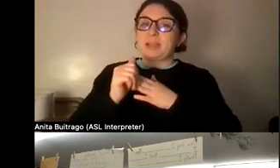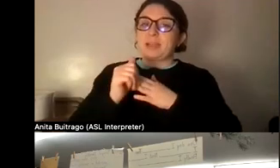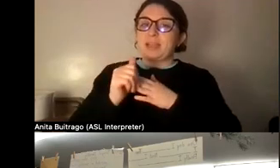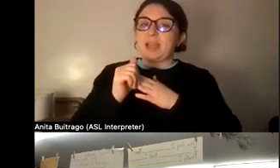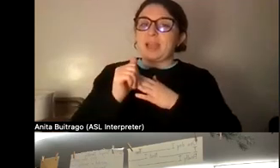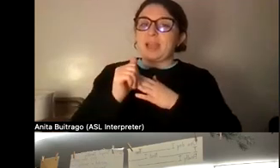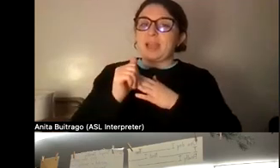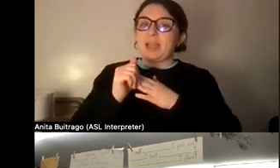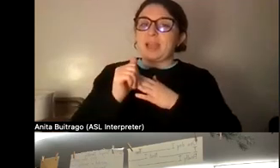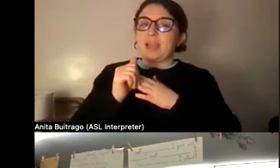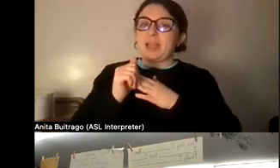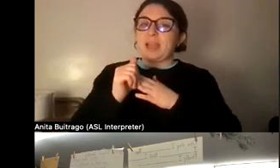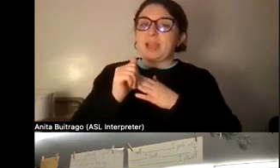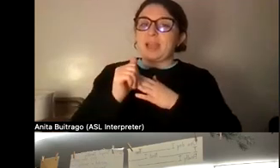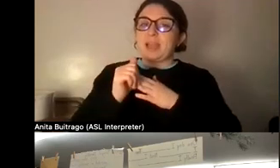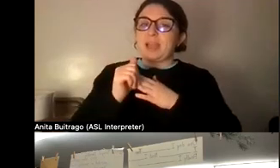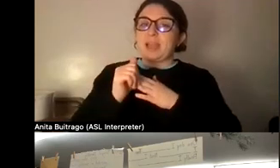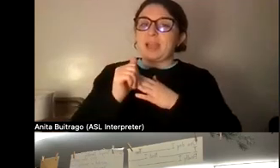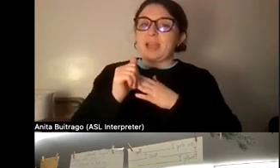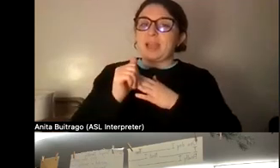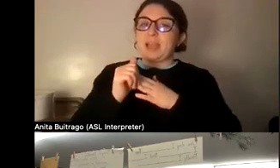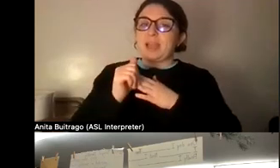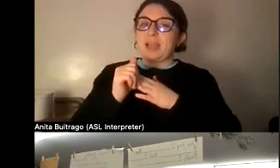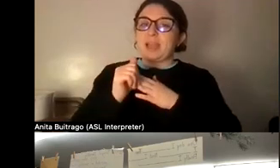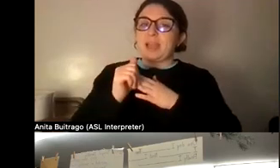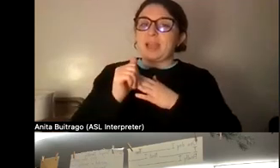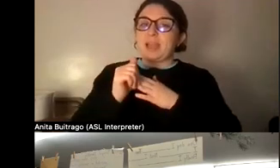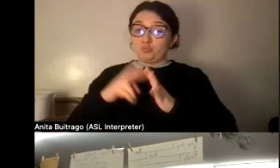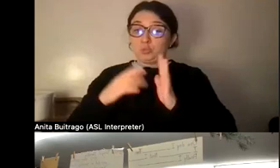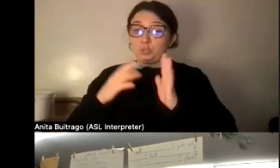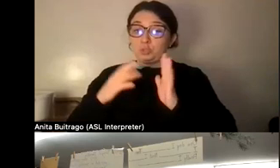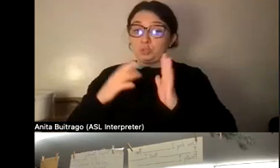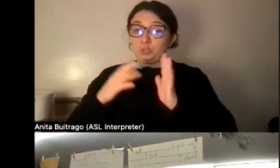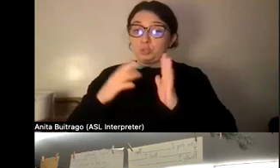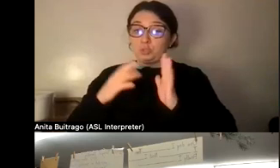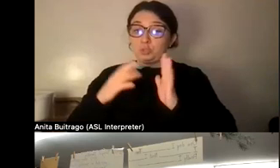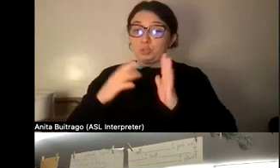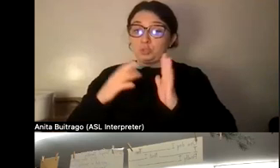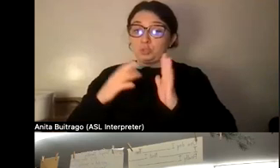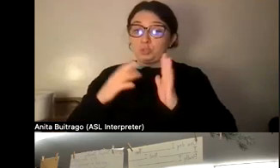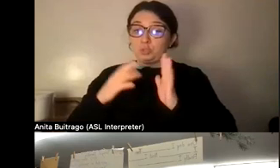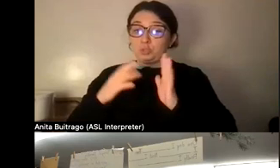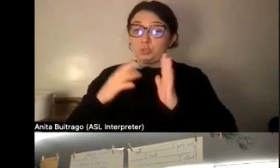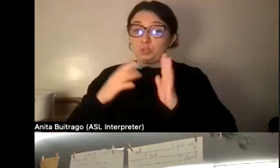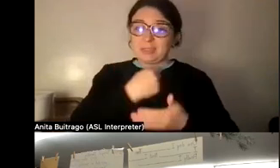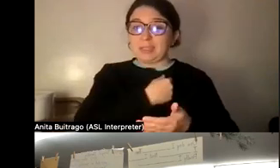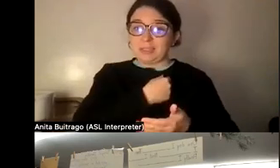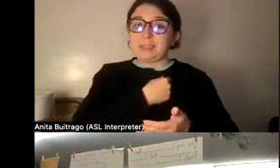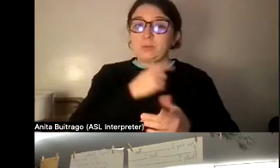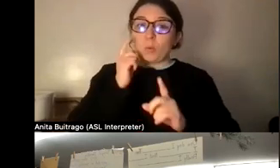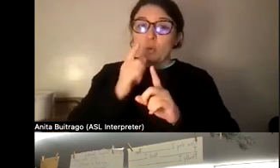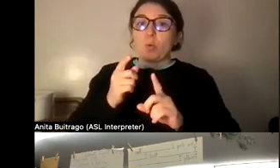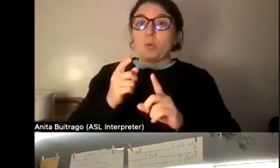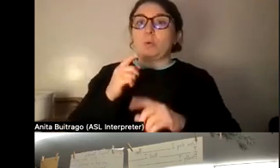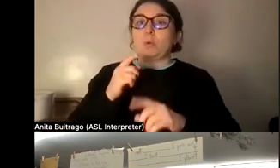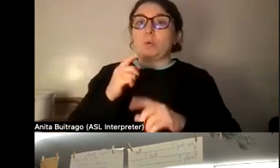every single thing we're doing helps with spelling. Right? Because they're very resistant to spell too. And I think a little